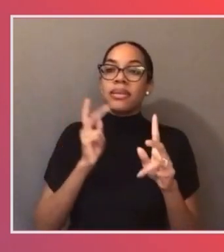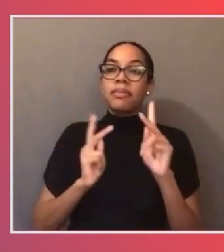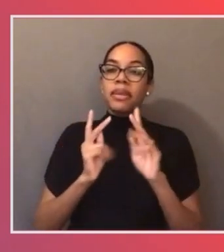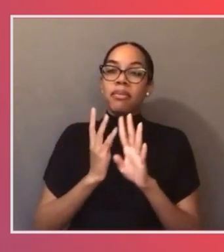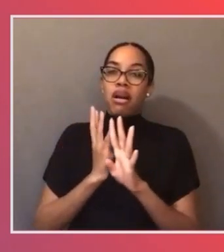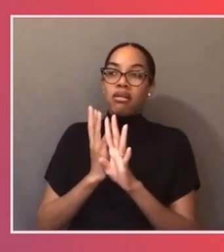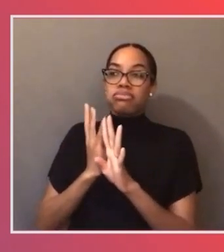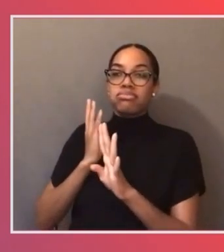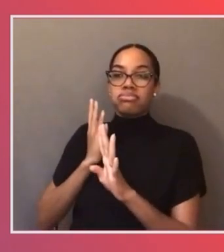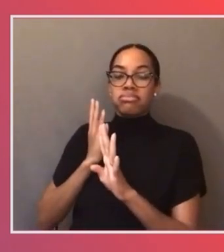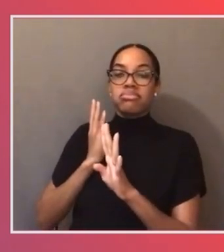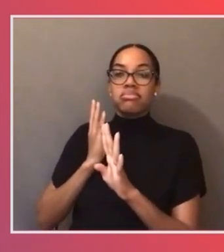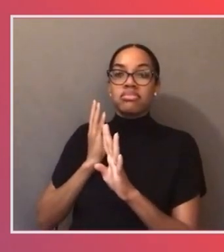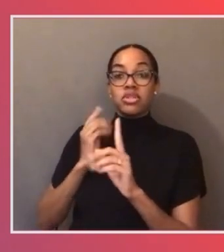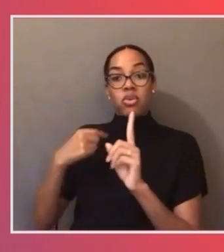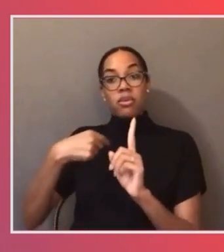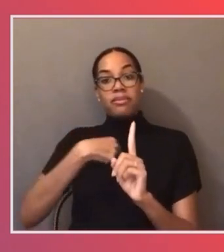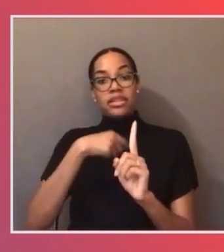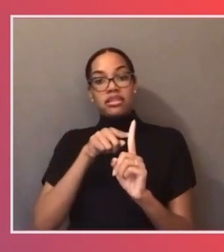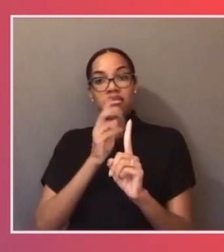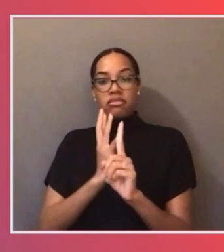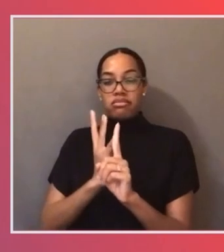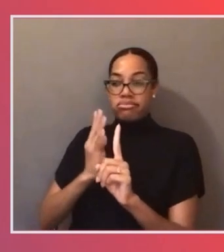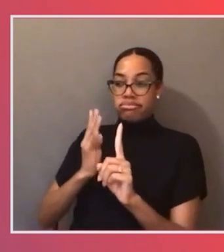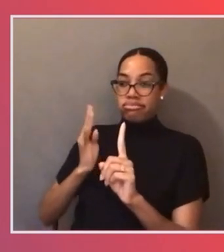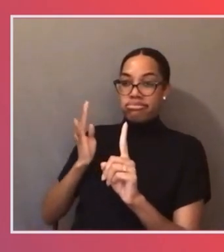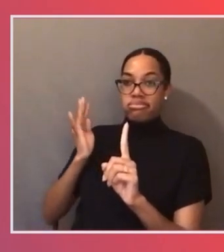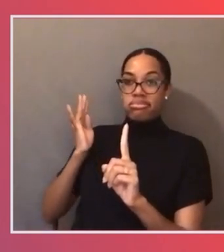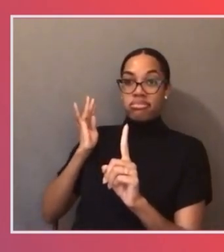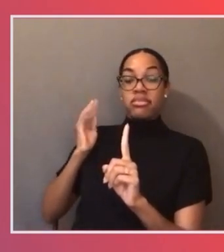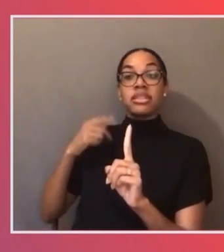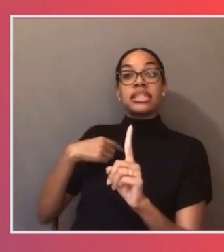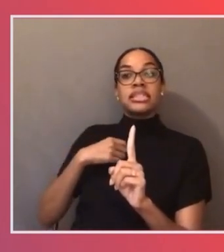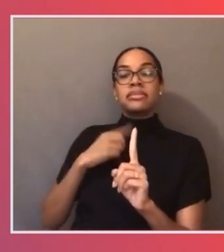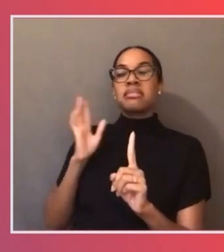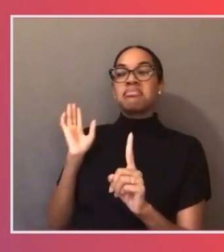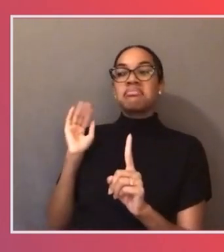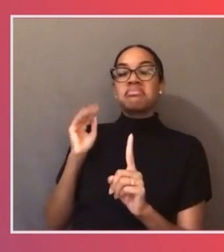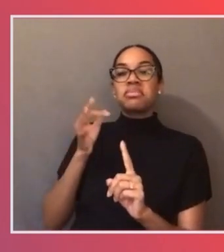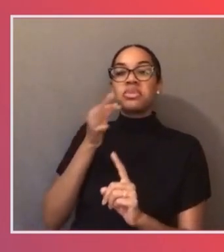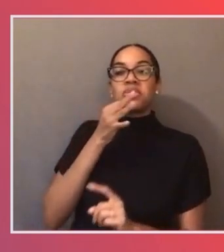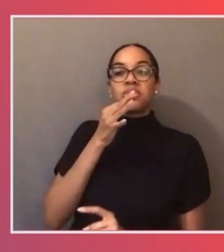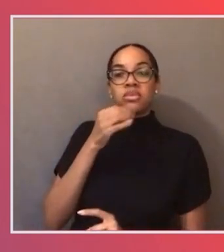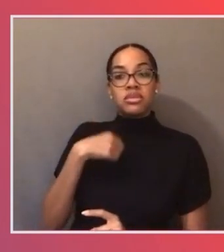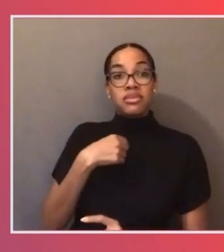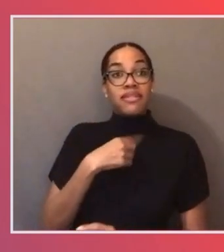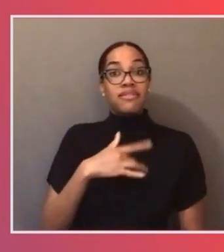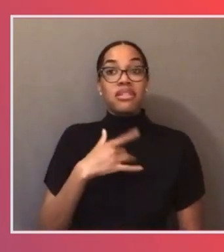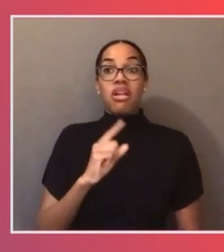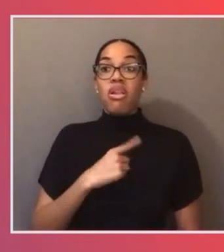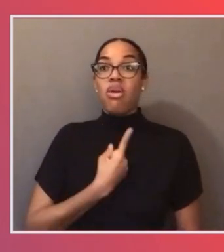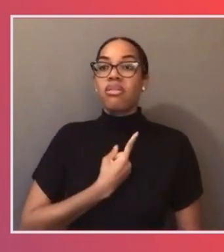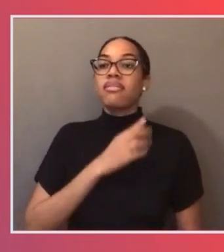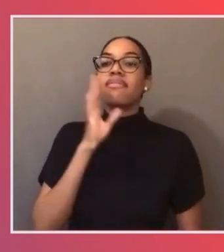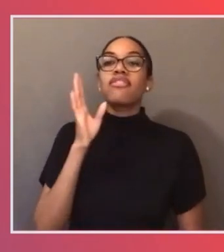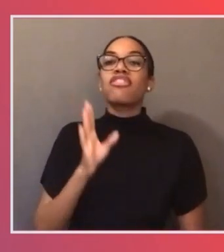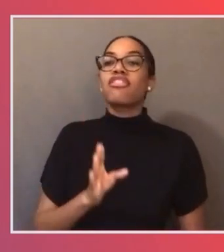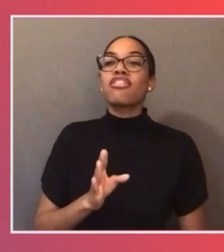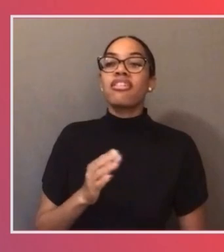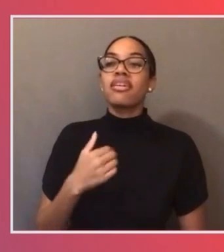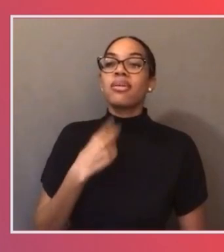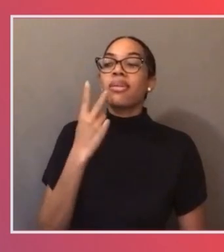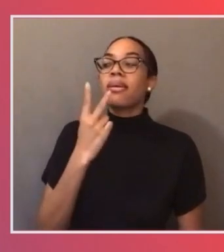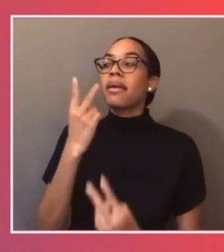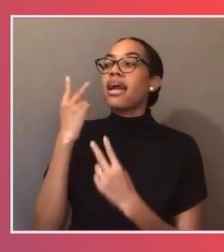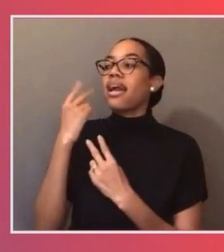be in that room and feel alone. We should always remember there is a whole group of people who are cheering us on